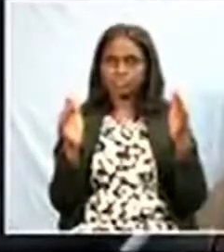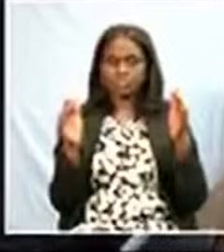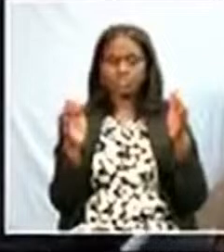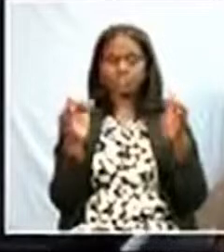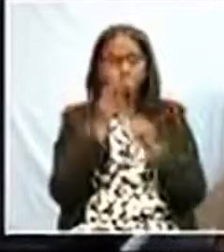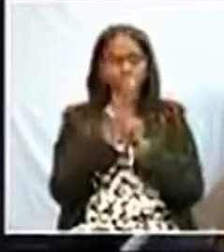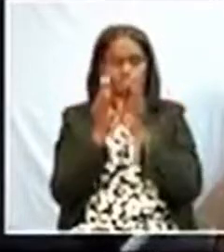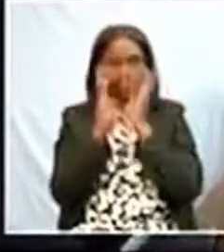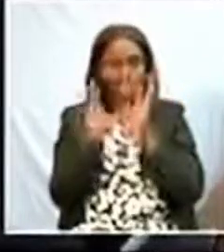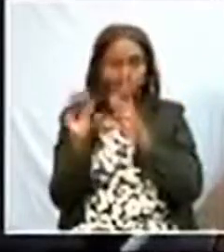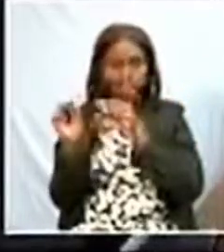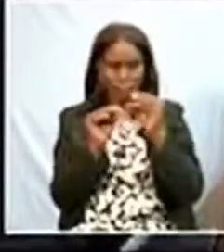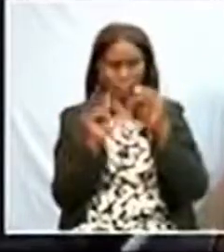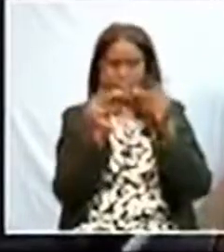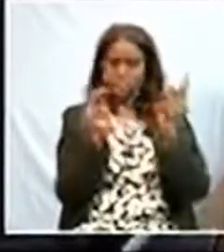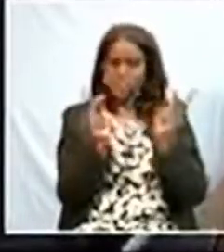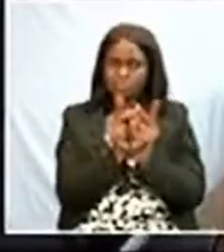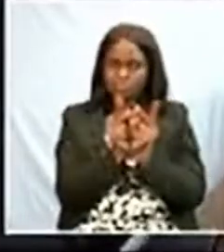contractor possesses site.